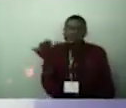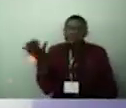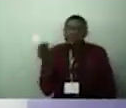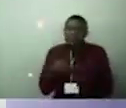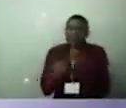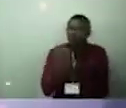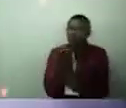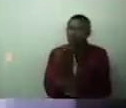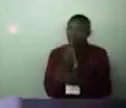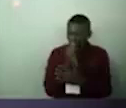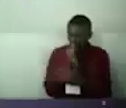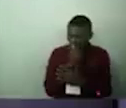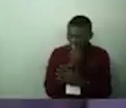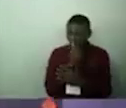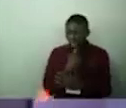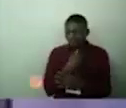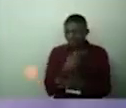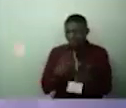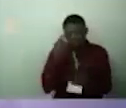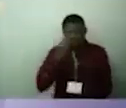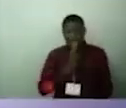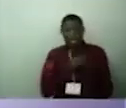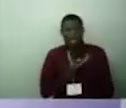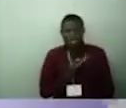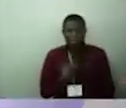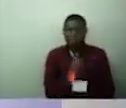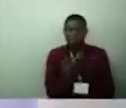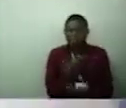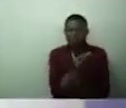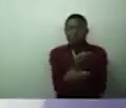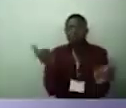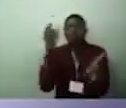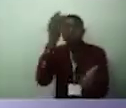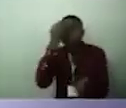Yet God will be patient. He has a place for us. I want you to know that